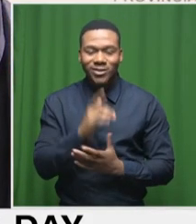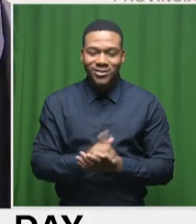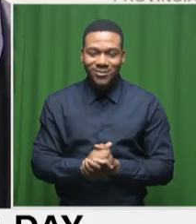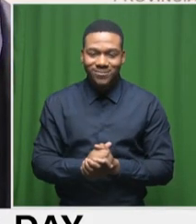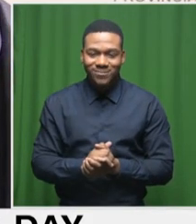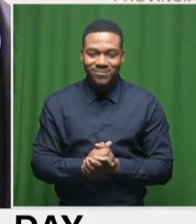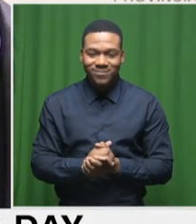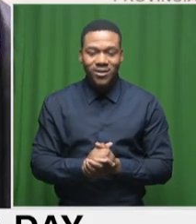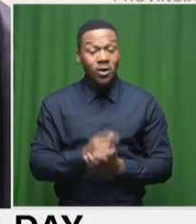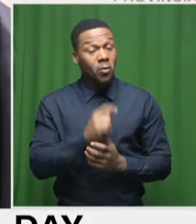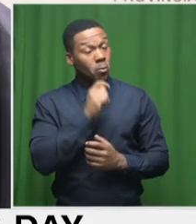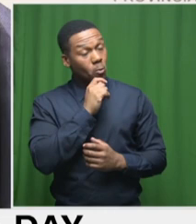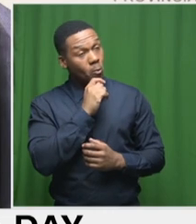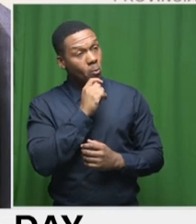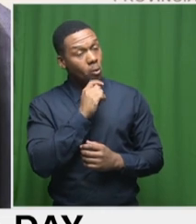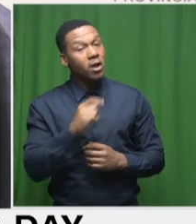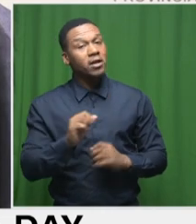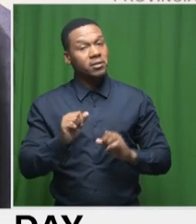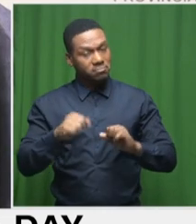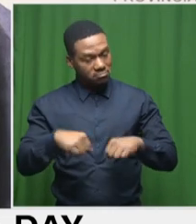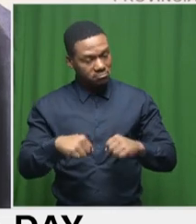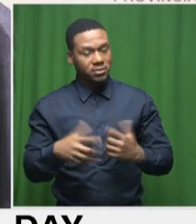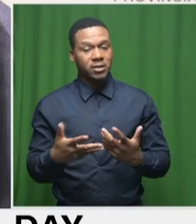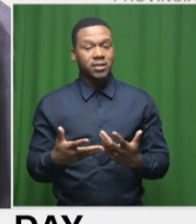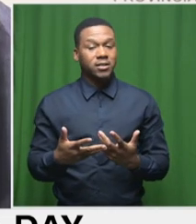Good morning, Liane. Yes, indeed.